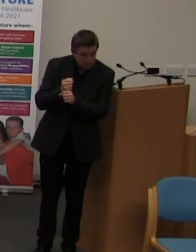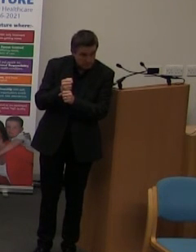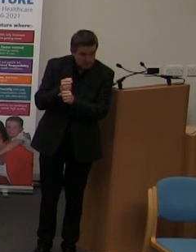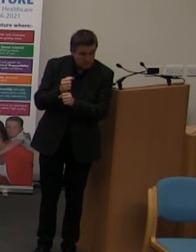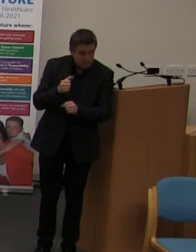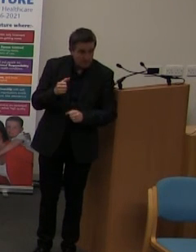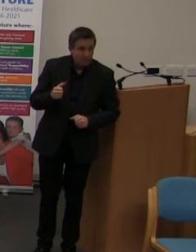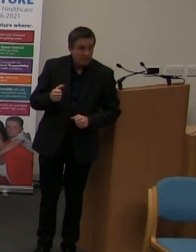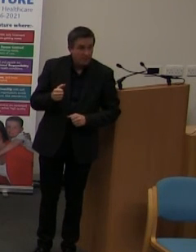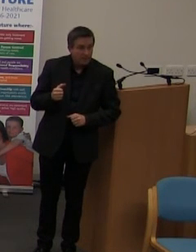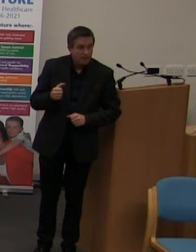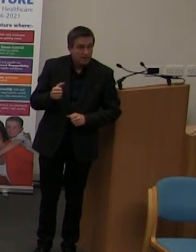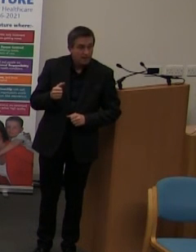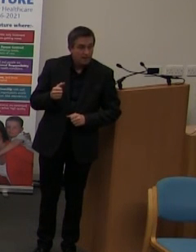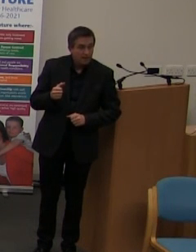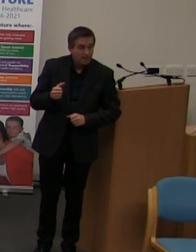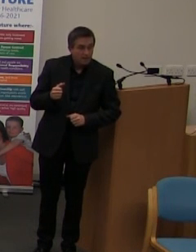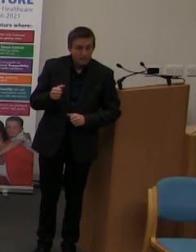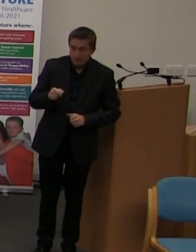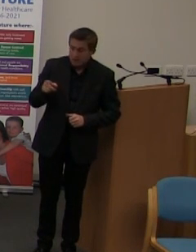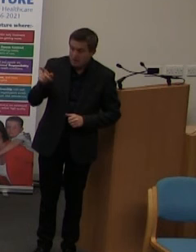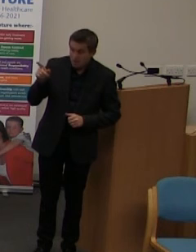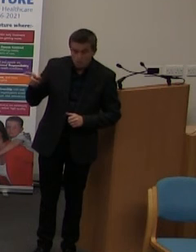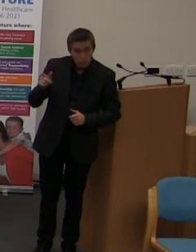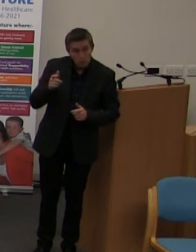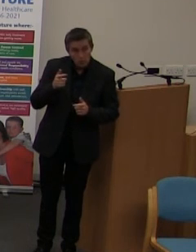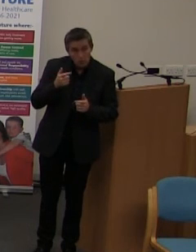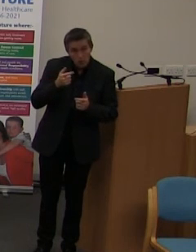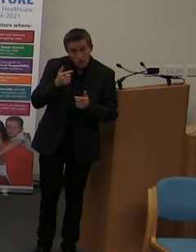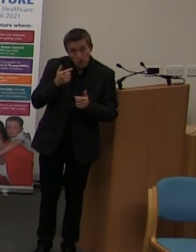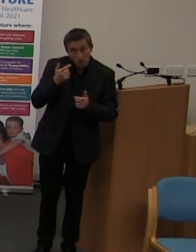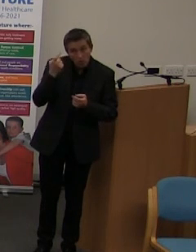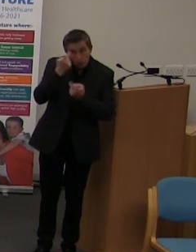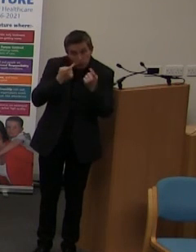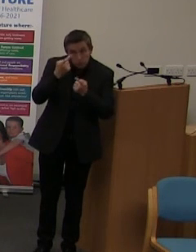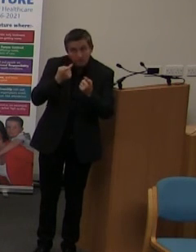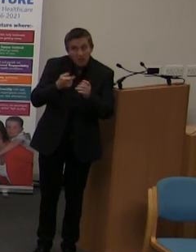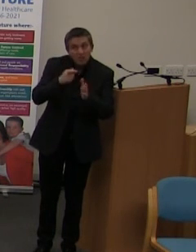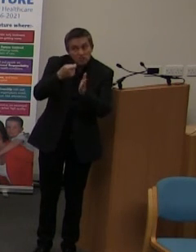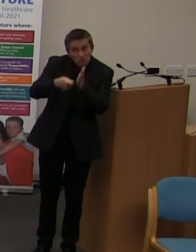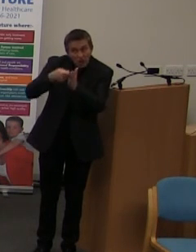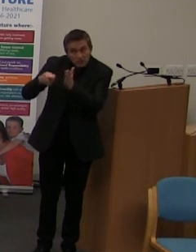have looked again at any other way of charging for some prescriptions.